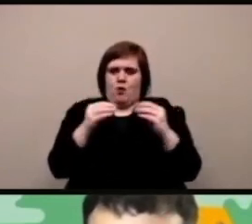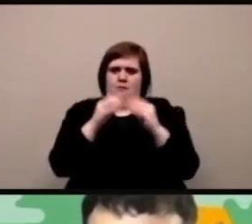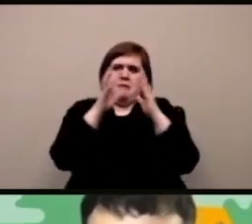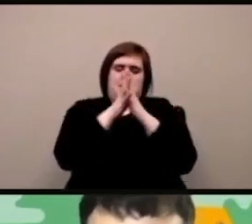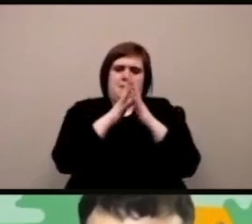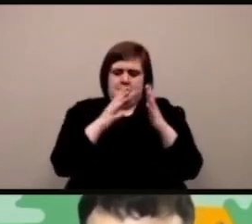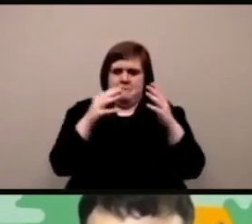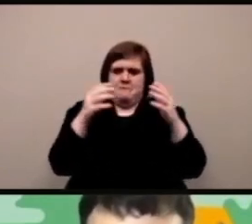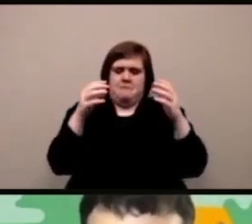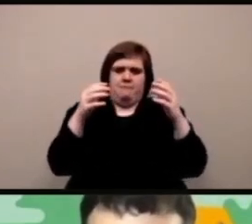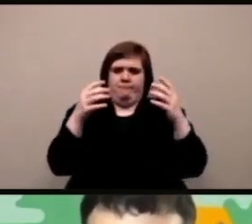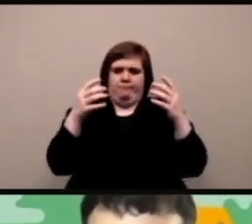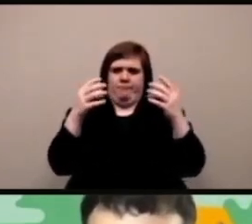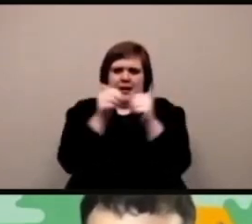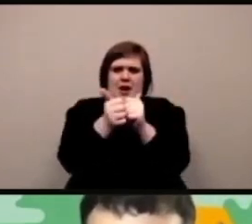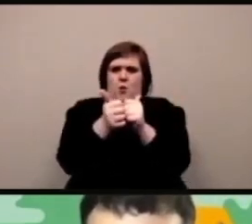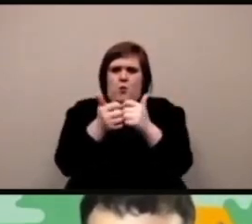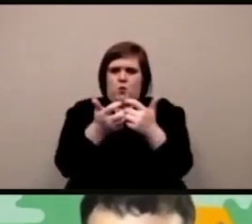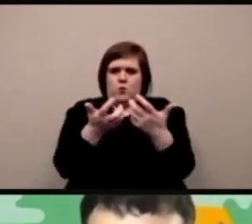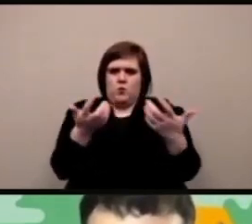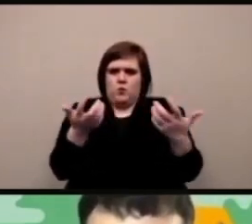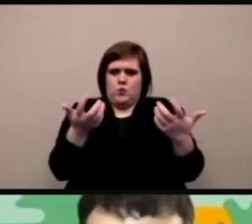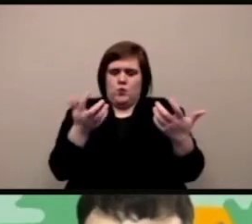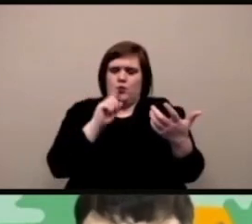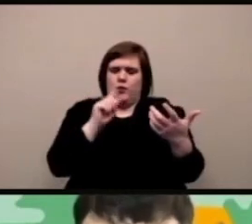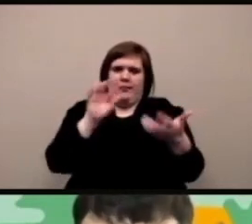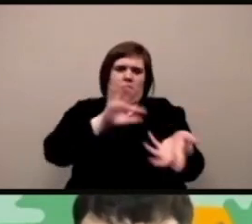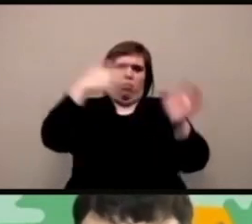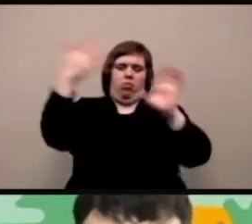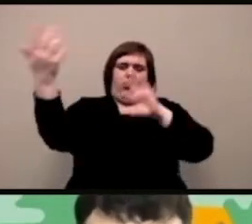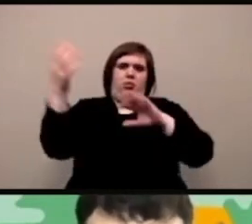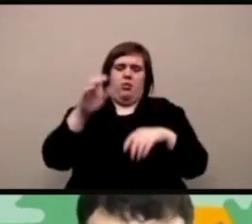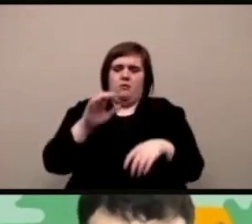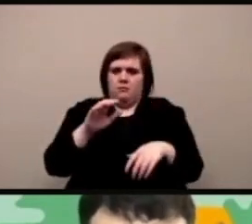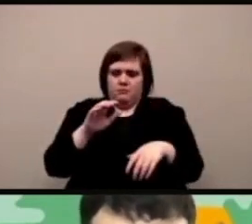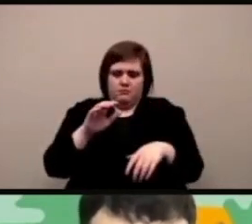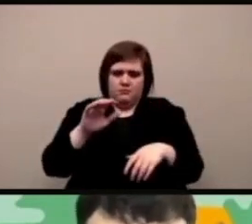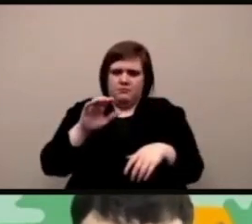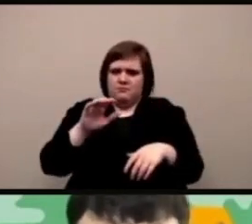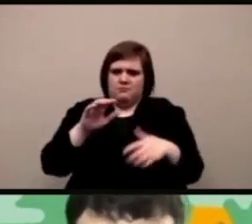happen. How do I make it really chaotic like that, Eric?